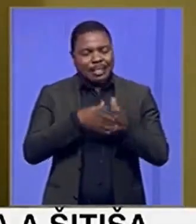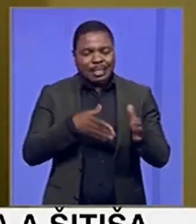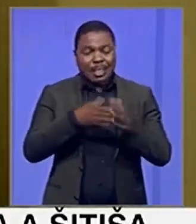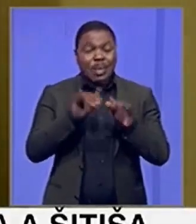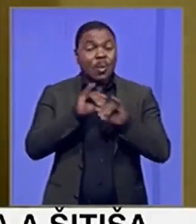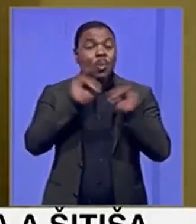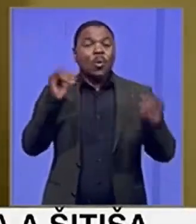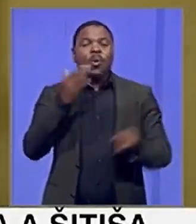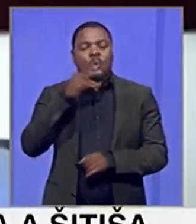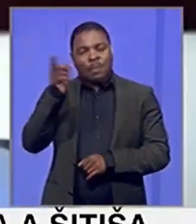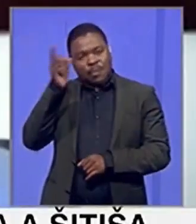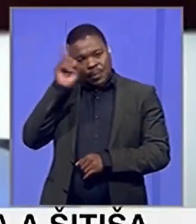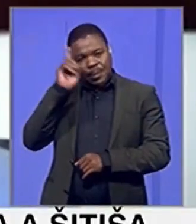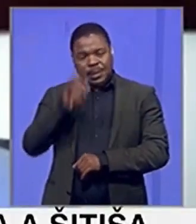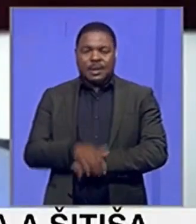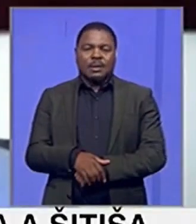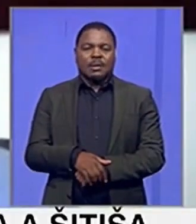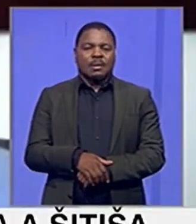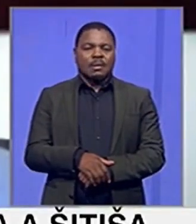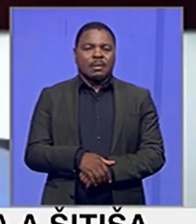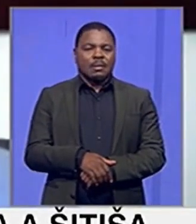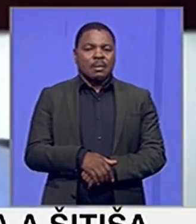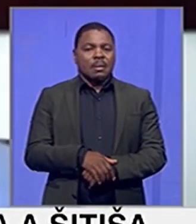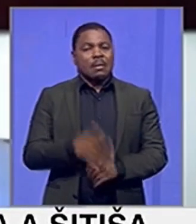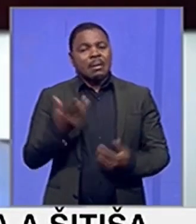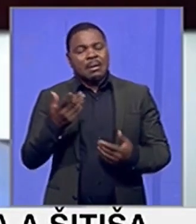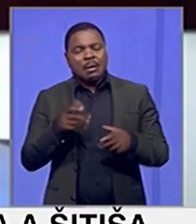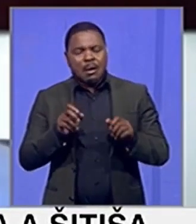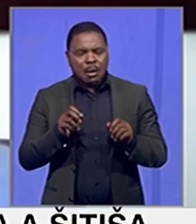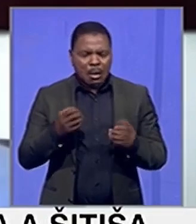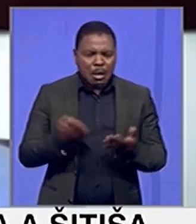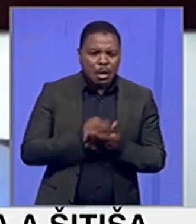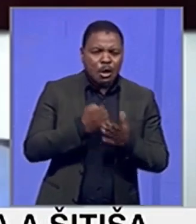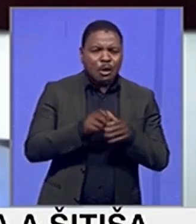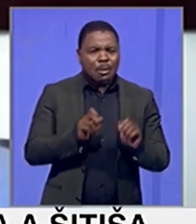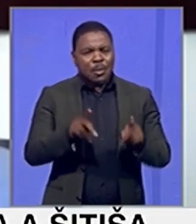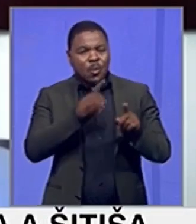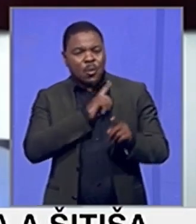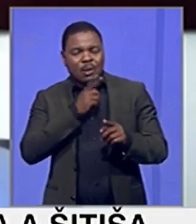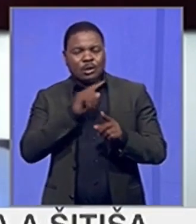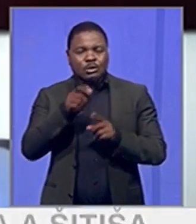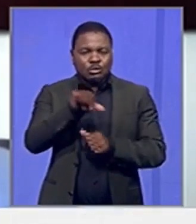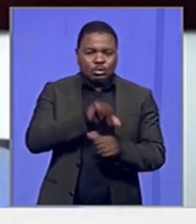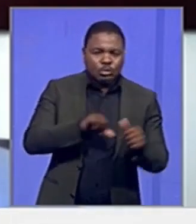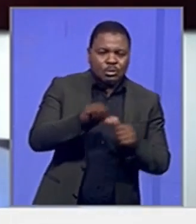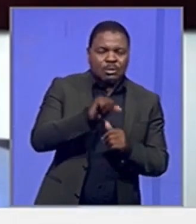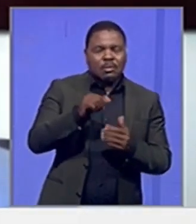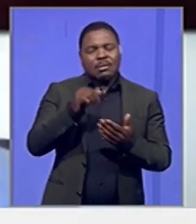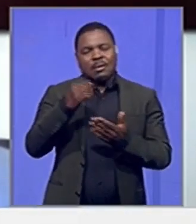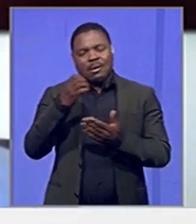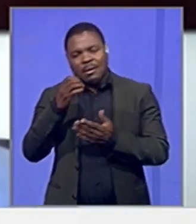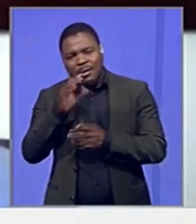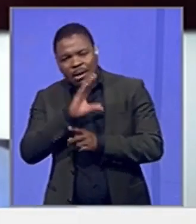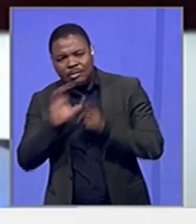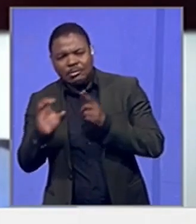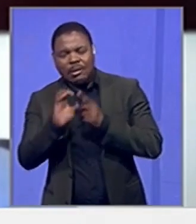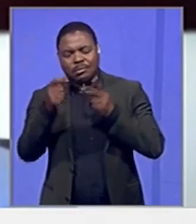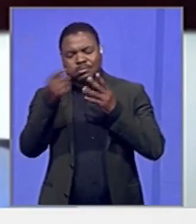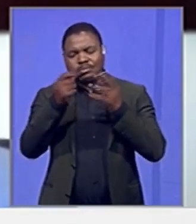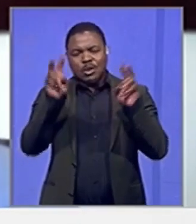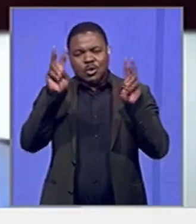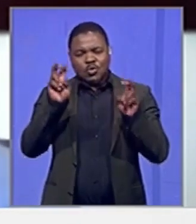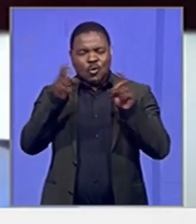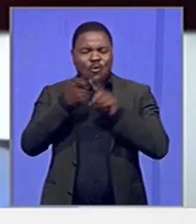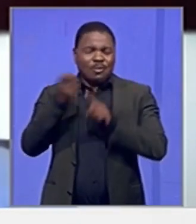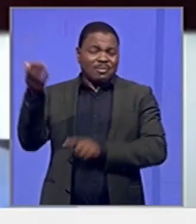baso. Have been far from economic opportunities because of social, cultural, legal issues, which many of them are